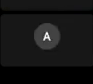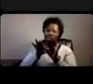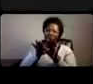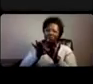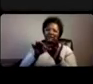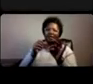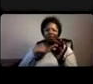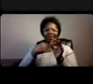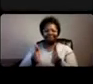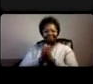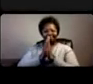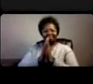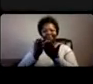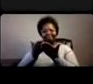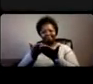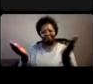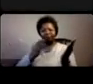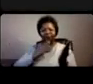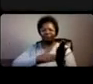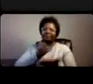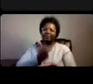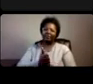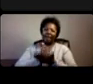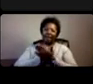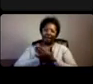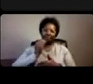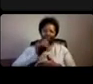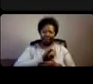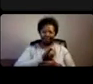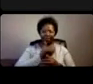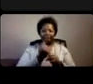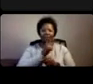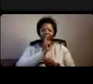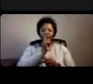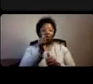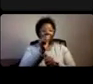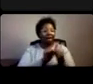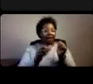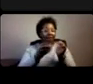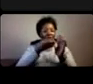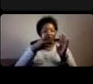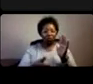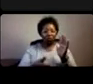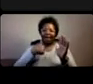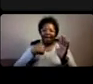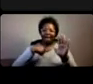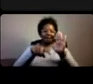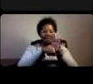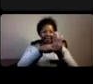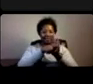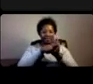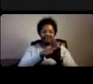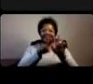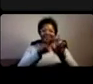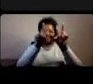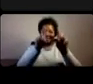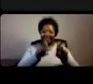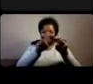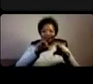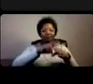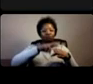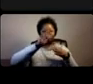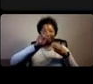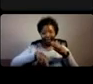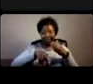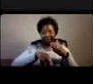this massive effort to ensure that every student has a negative test before they return, and also a negative test for